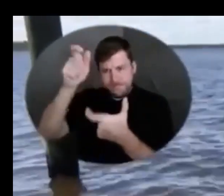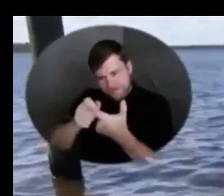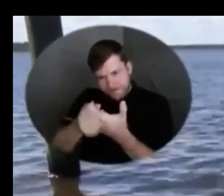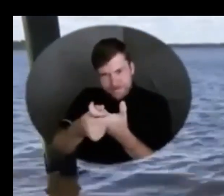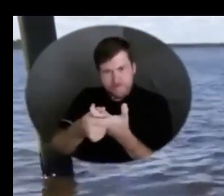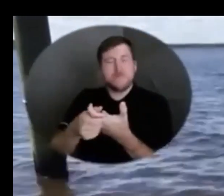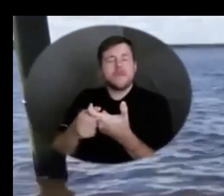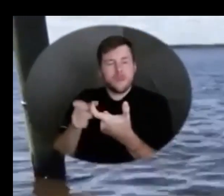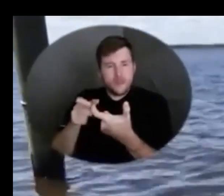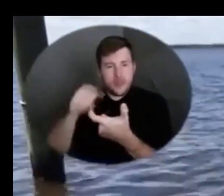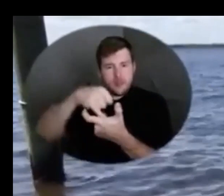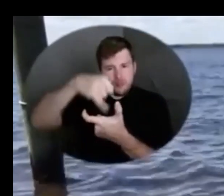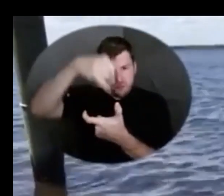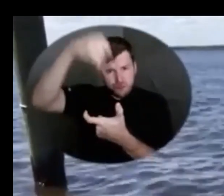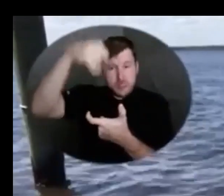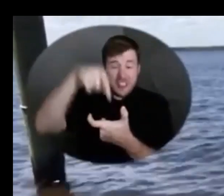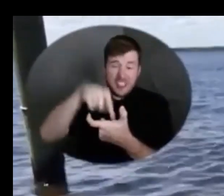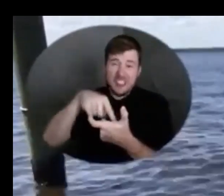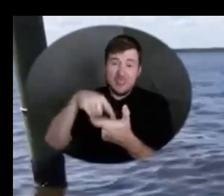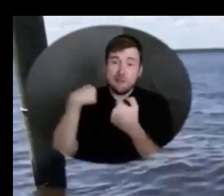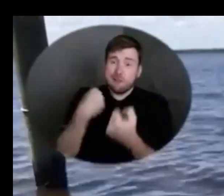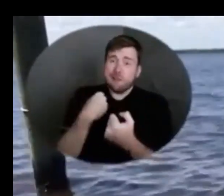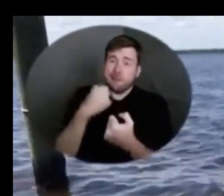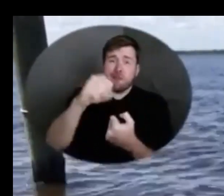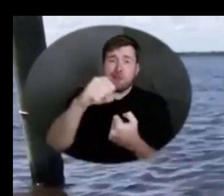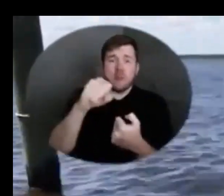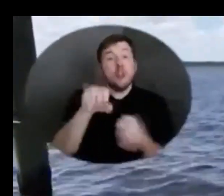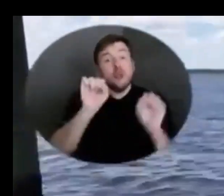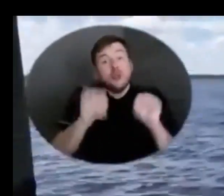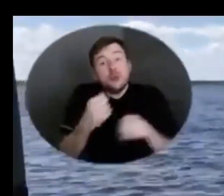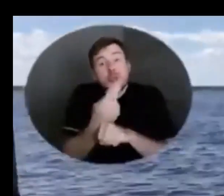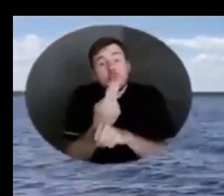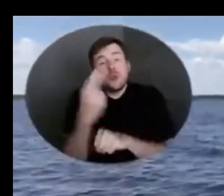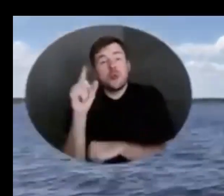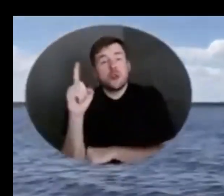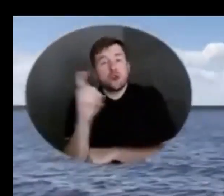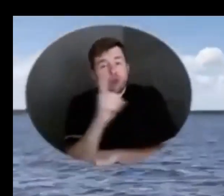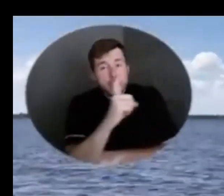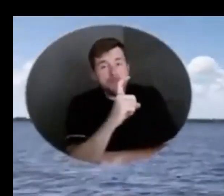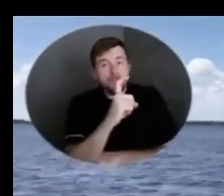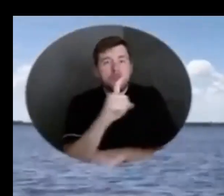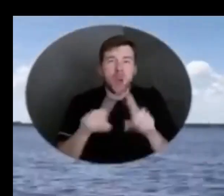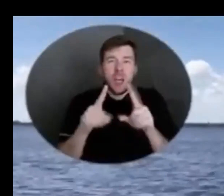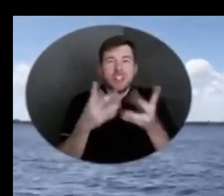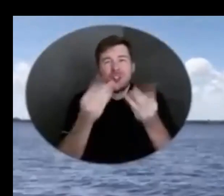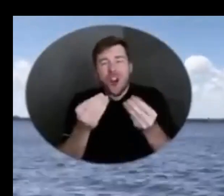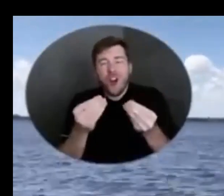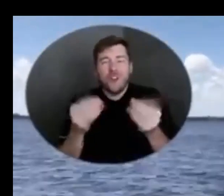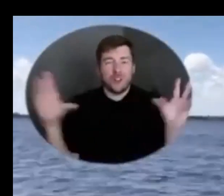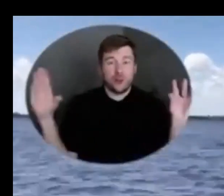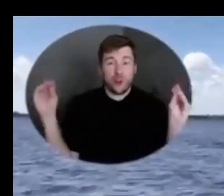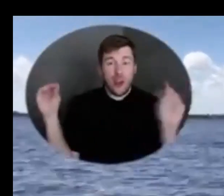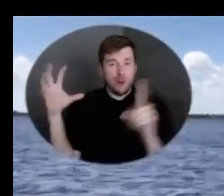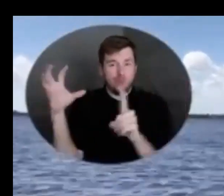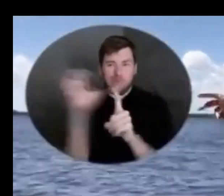Stab it through there. There it is. They're pretty tough, and the reason you do this, you can use shrimp, but shrimp is very fleshy and very soft, and the crabs will